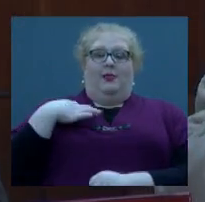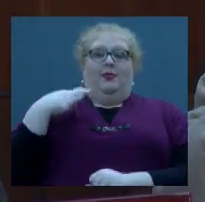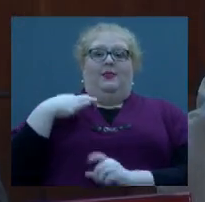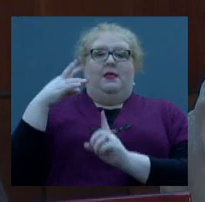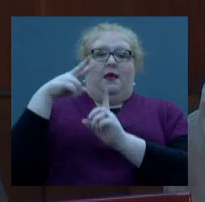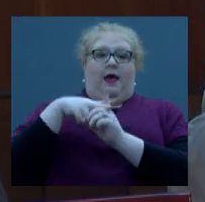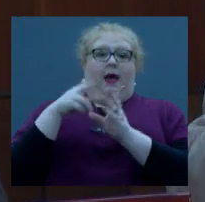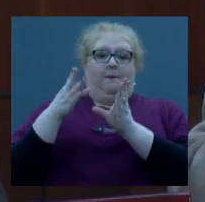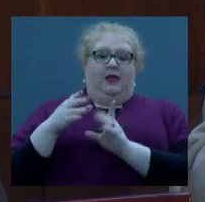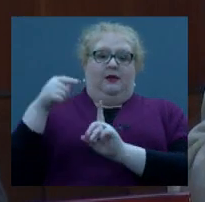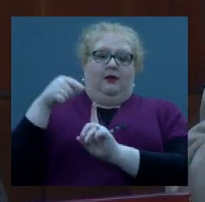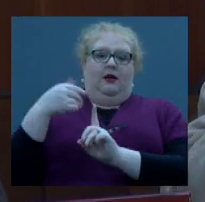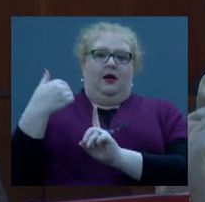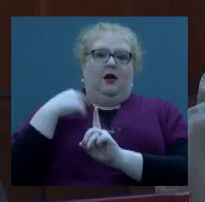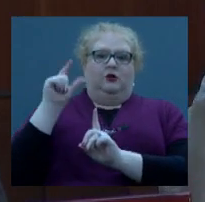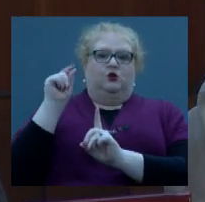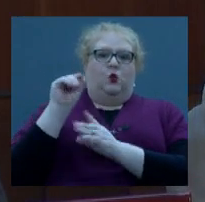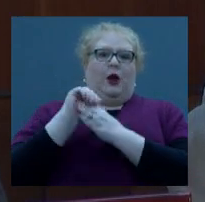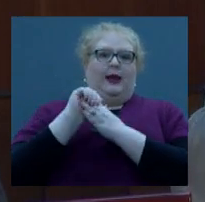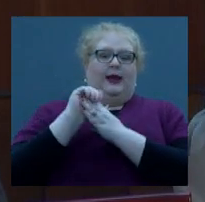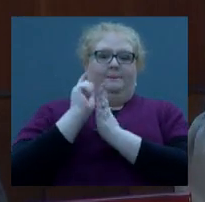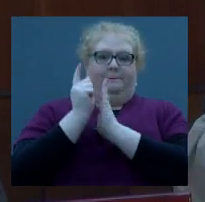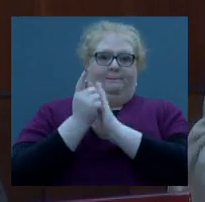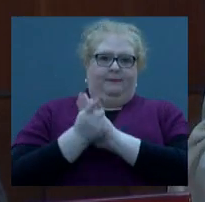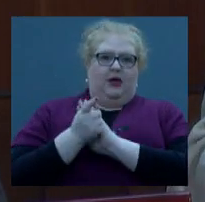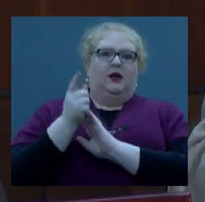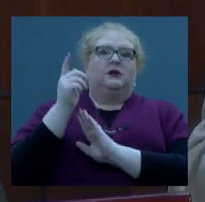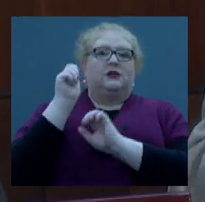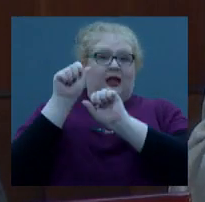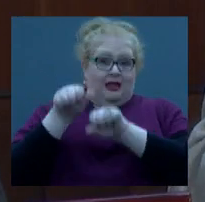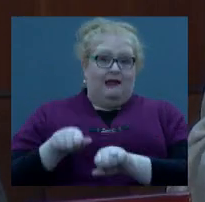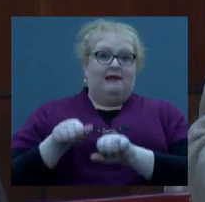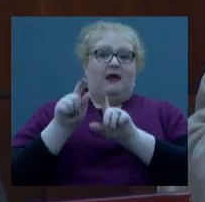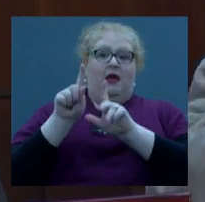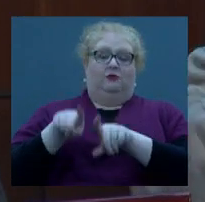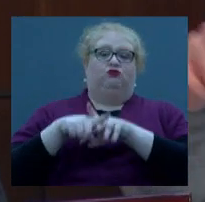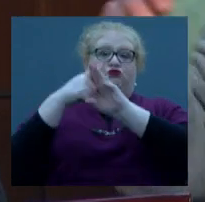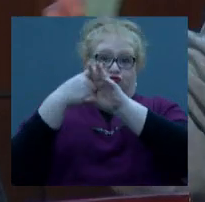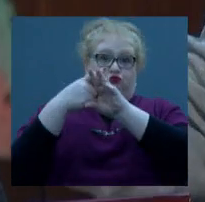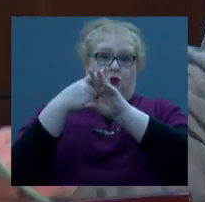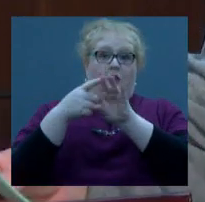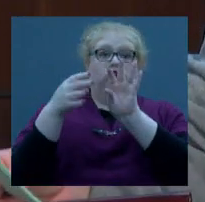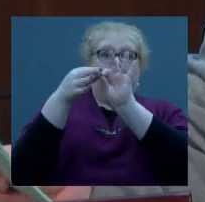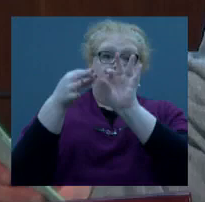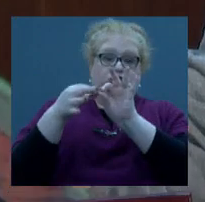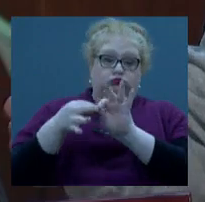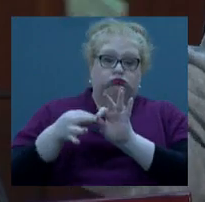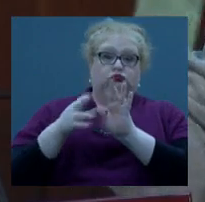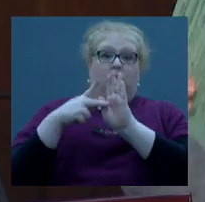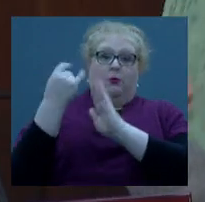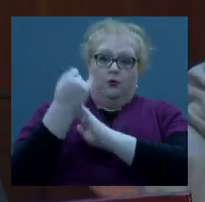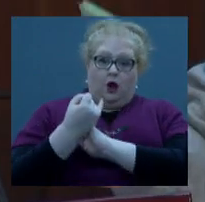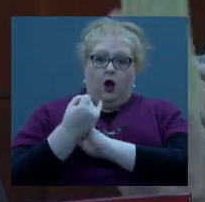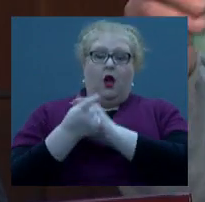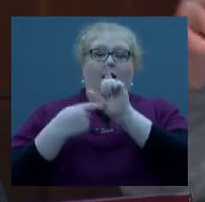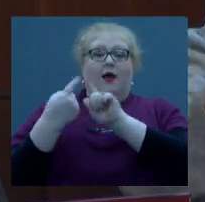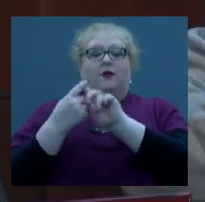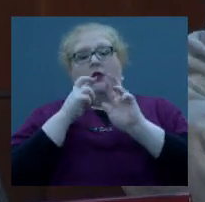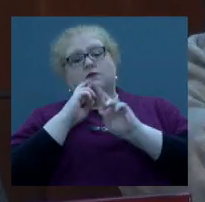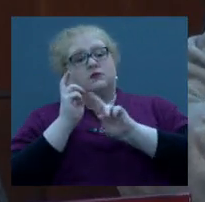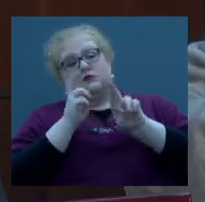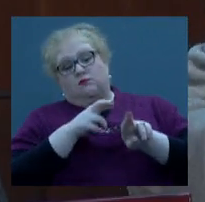have 20 minutes. He will lead off. He can either tell us about the project and then respond to you,